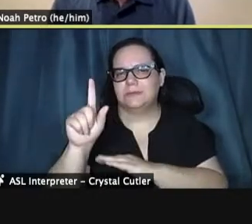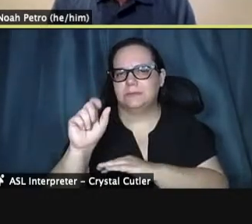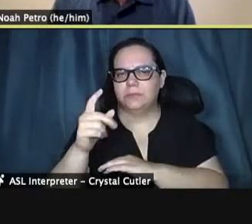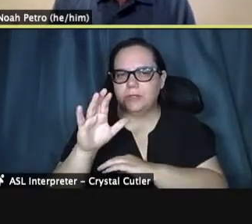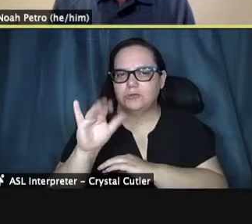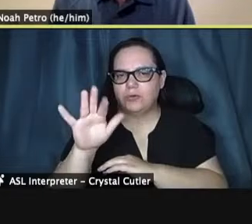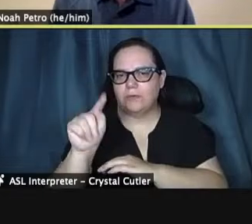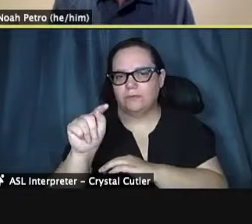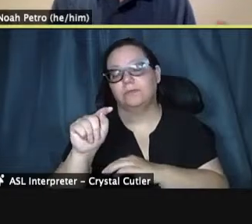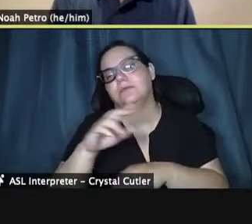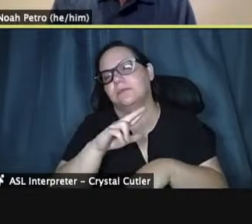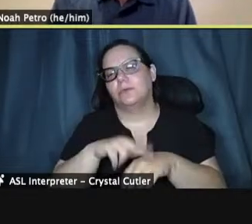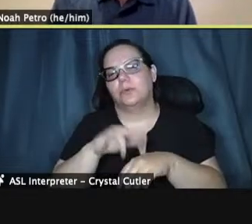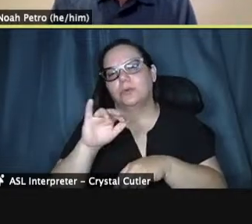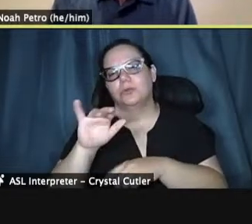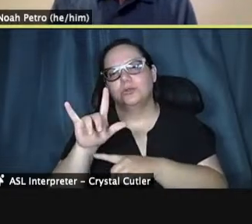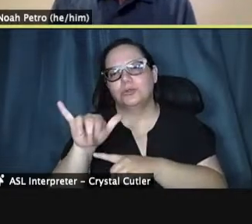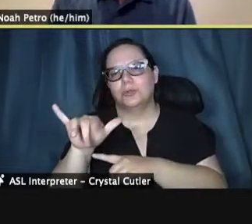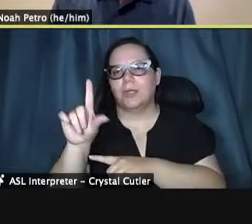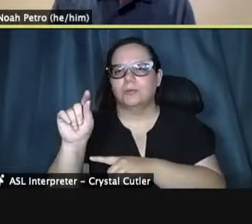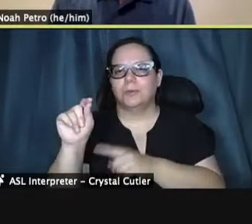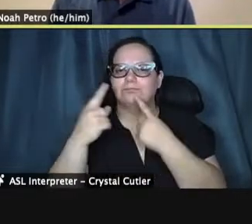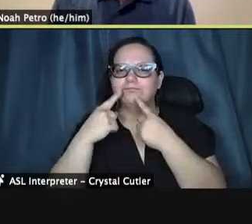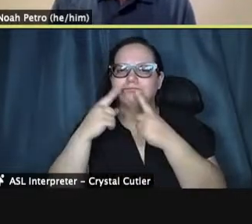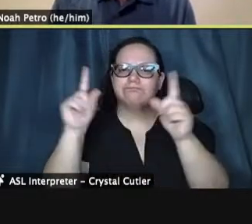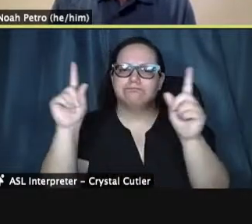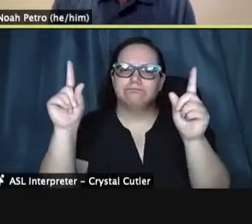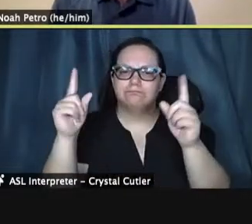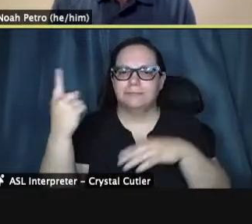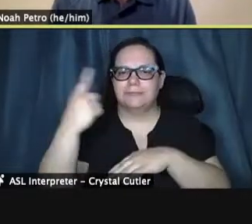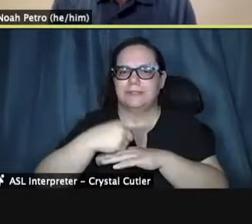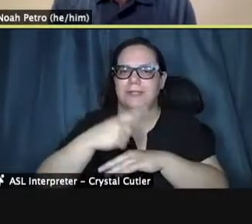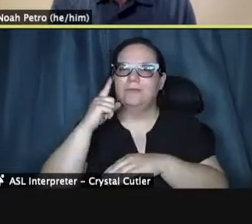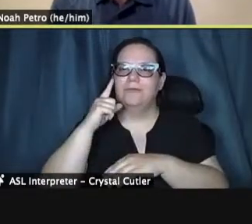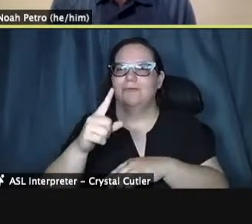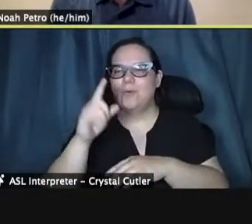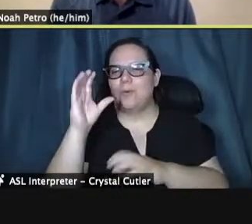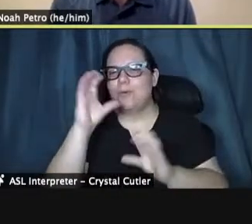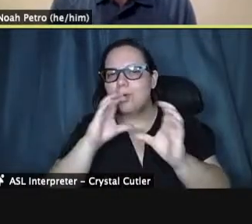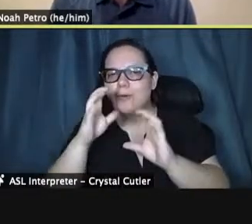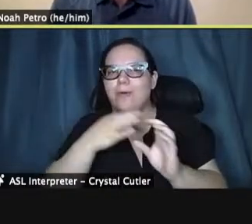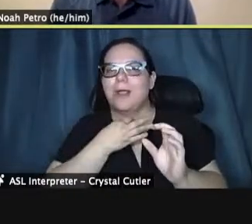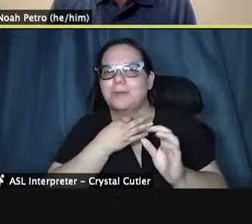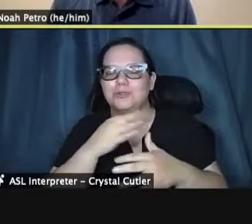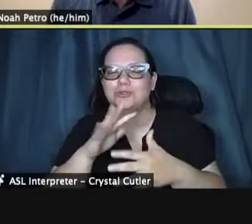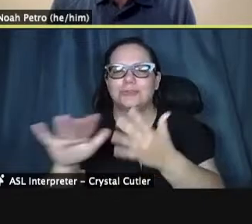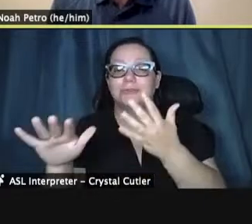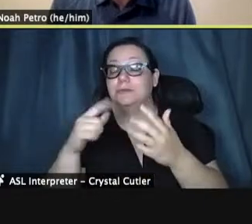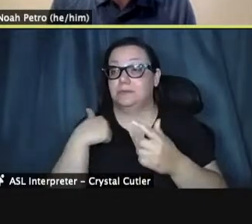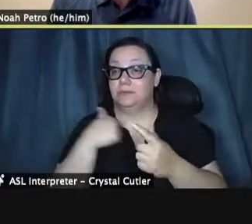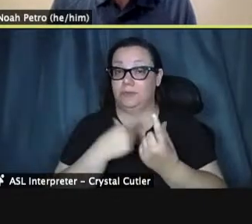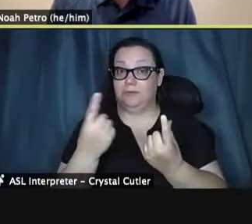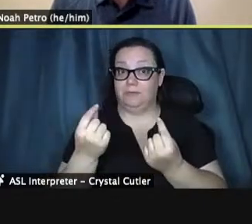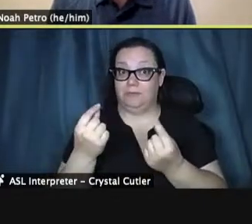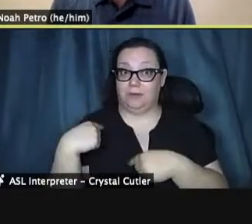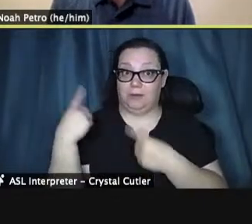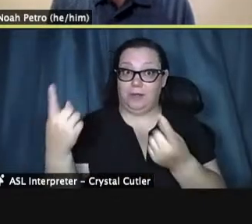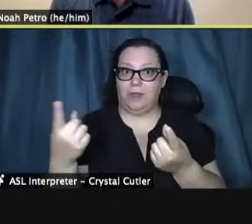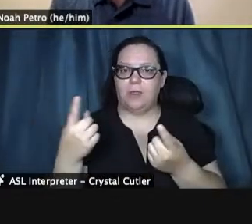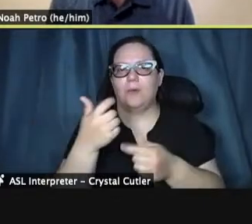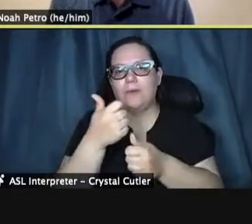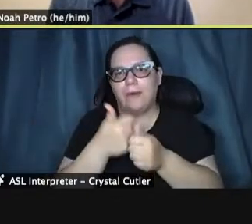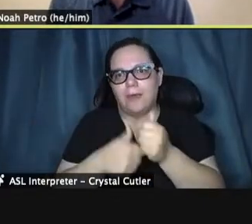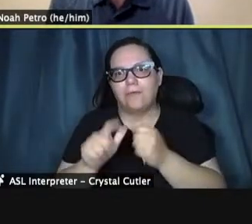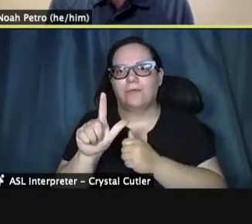an auspicious day in exploration. And what we've done now at every lunar science and